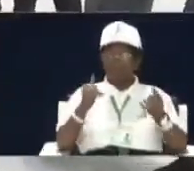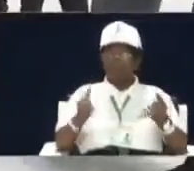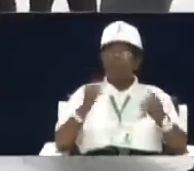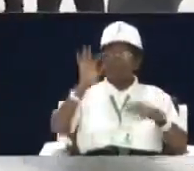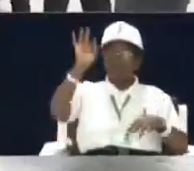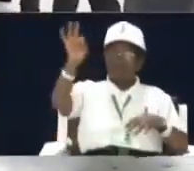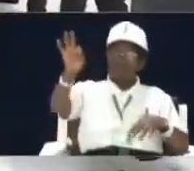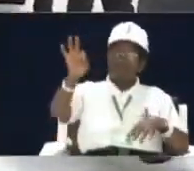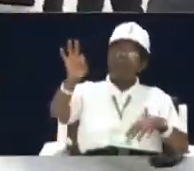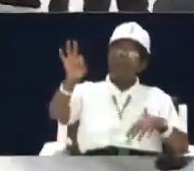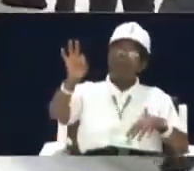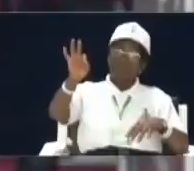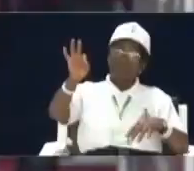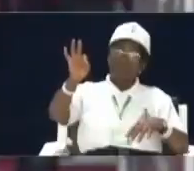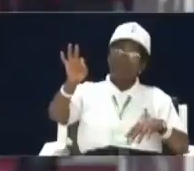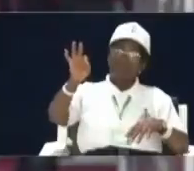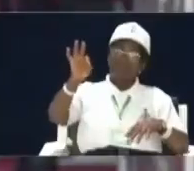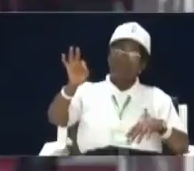9.